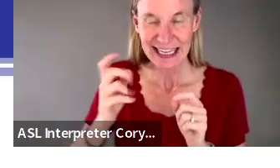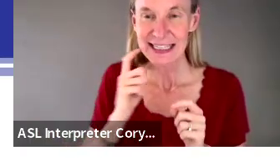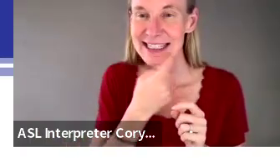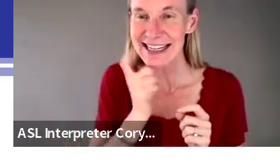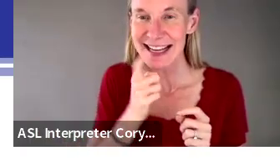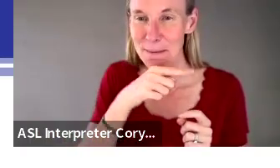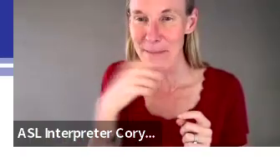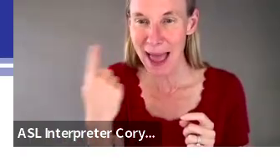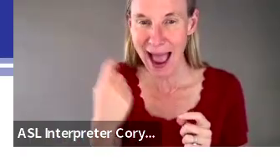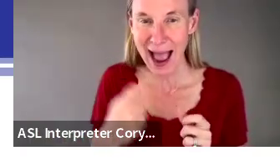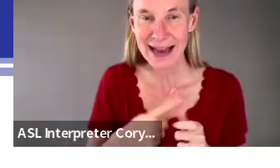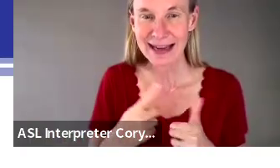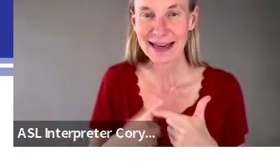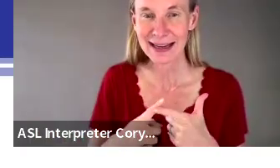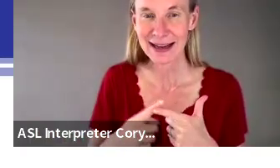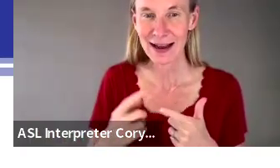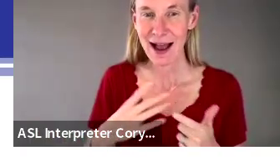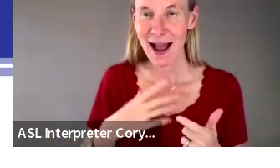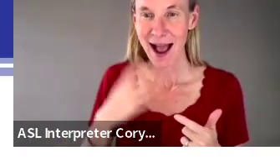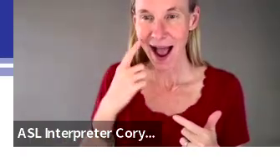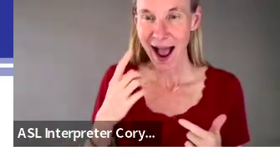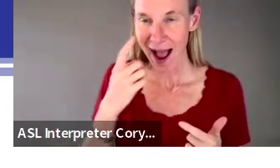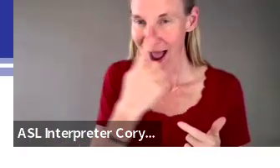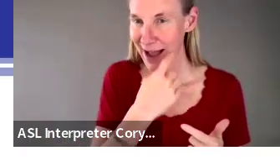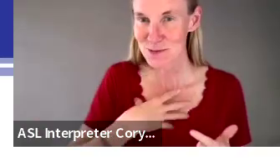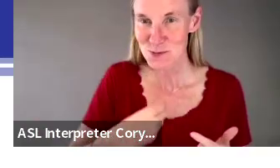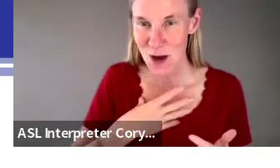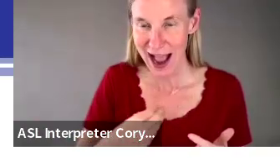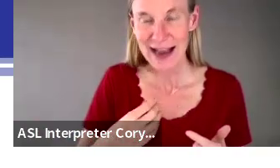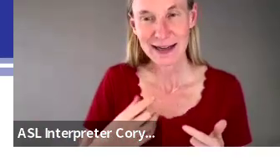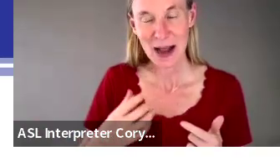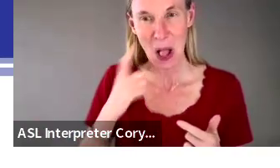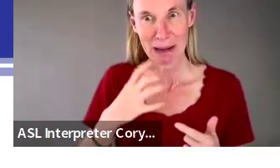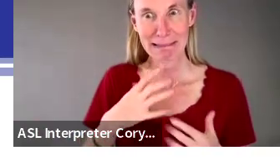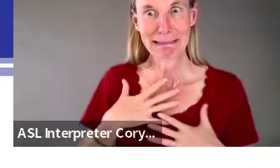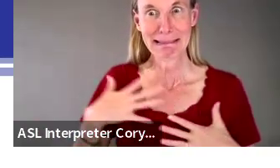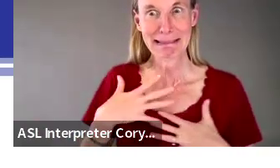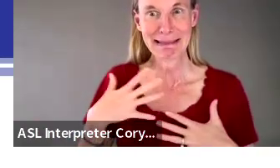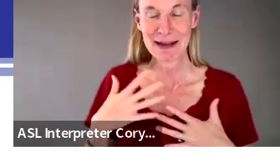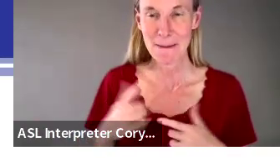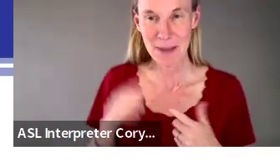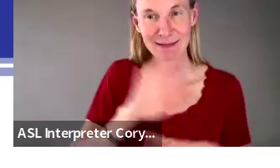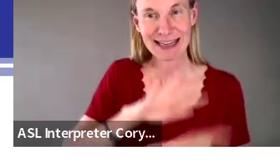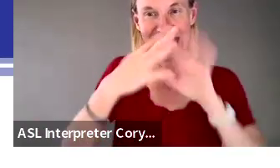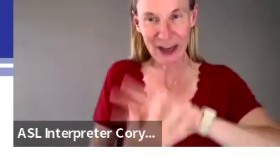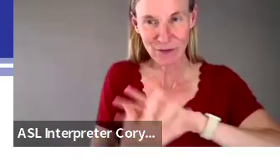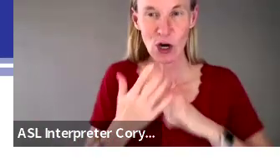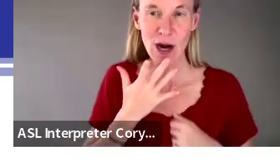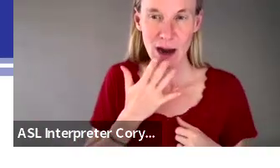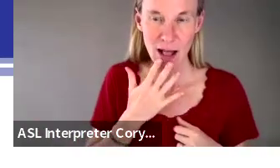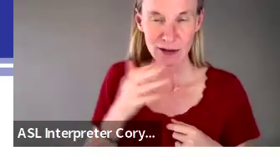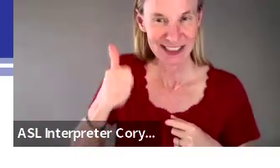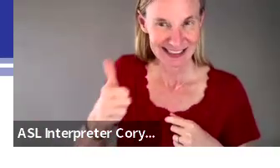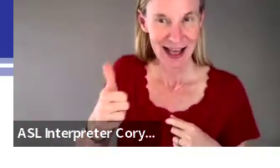looks a little more creepy because it's a negative and not the normal look. If you invert colors, it does this